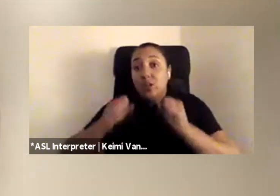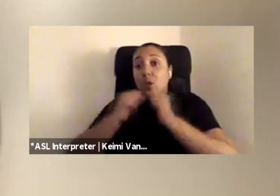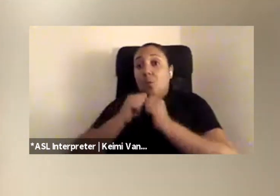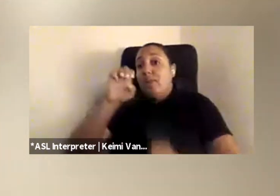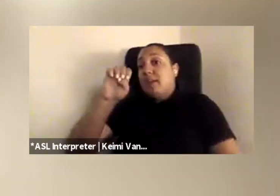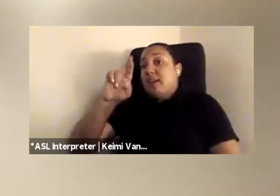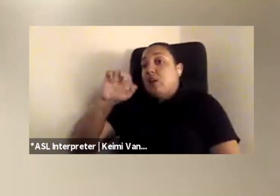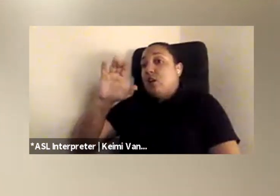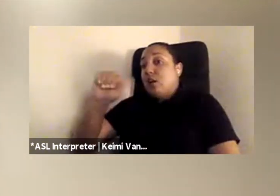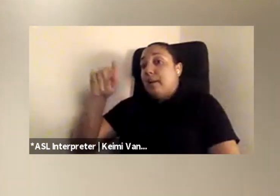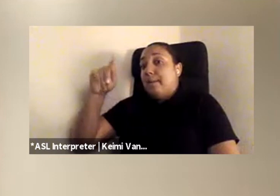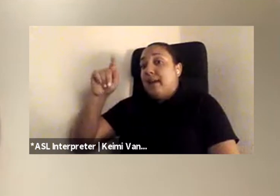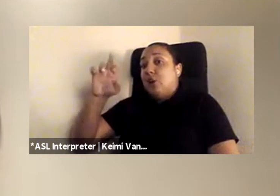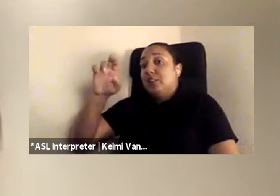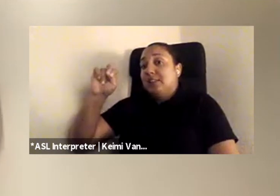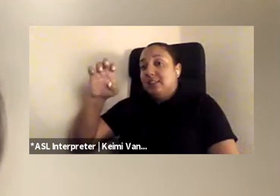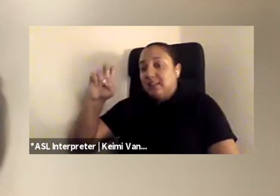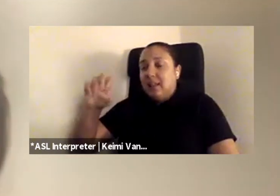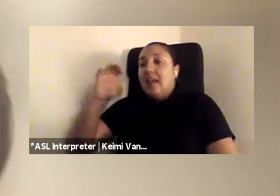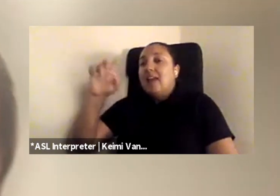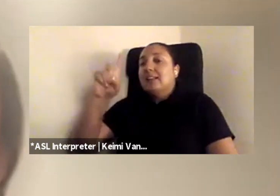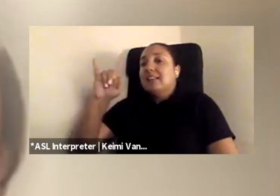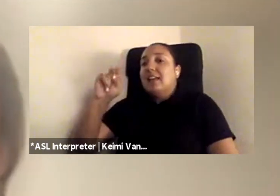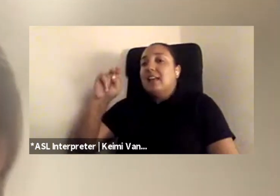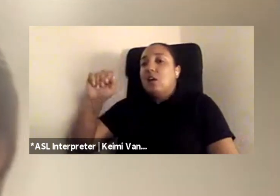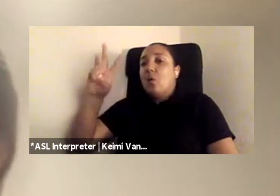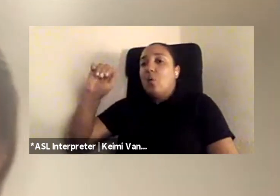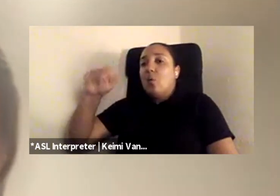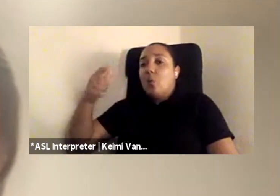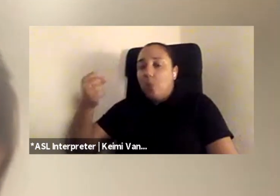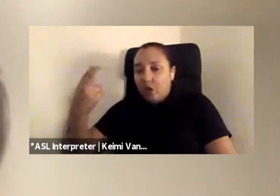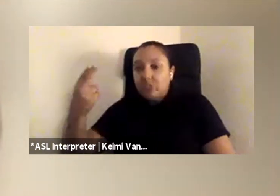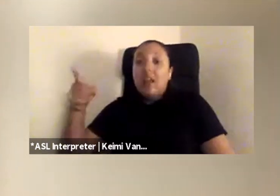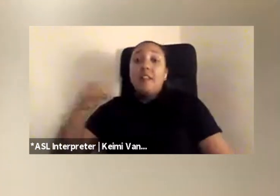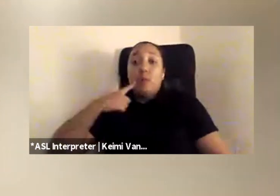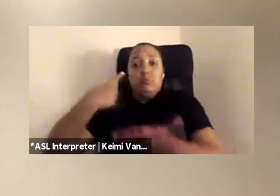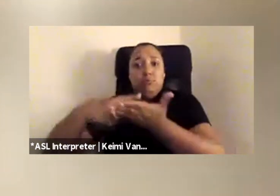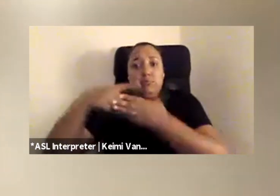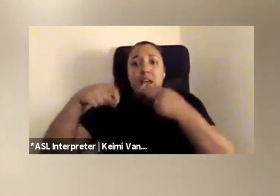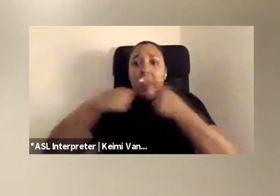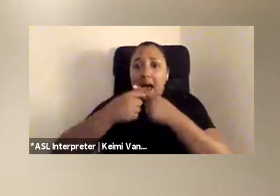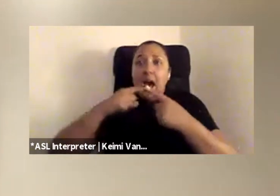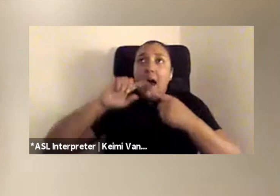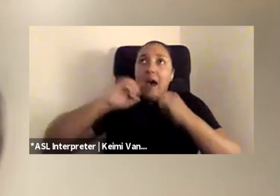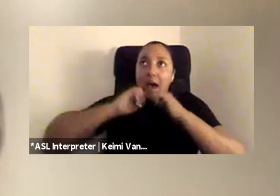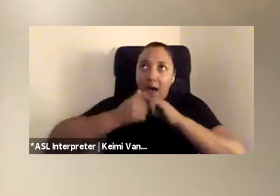Diane Walsh, and they'll be creating dialogue on how to utilize research strategies and skills within an organization or organizing. And